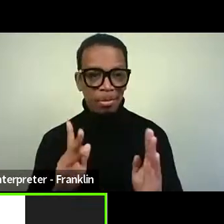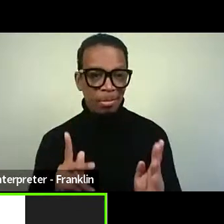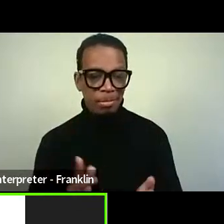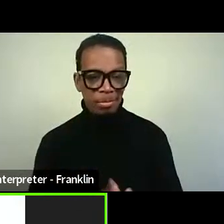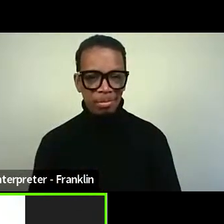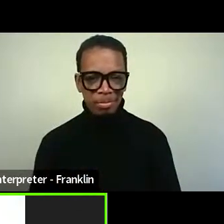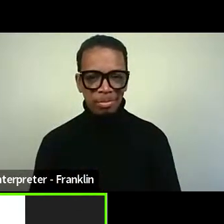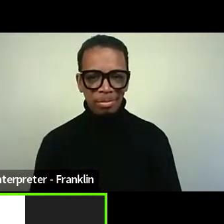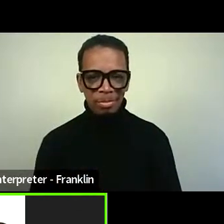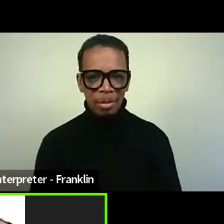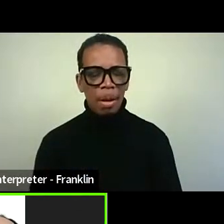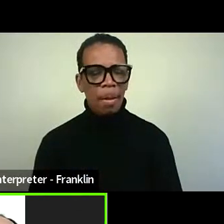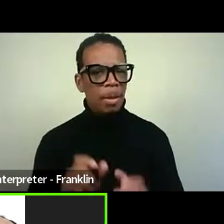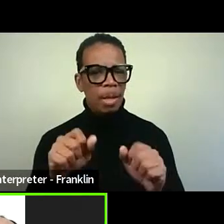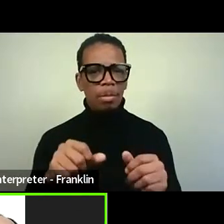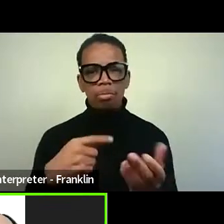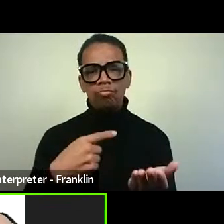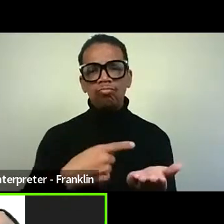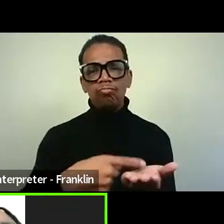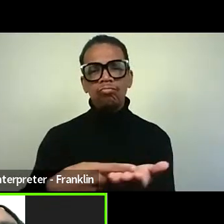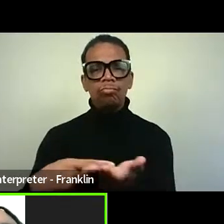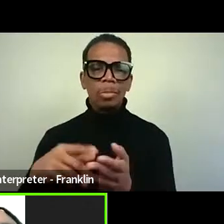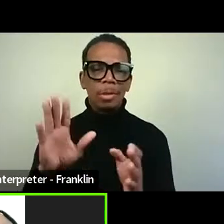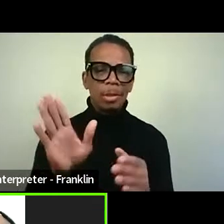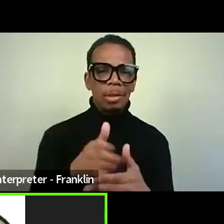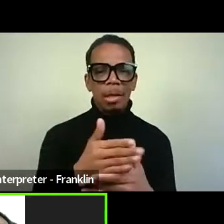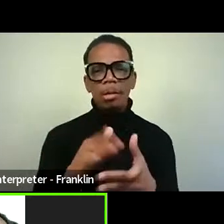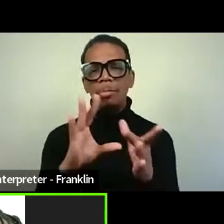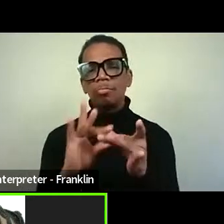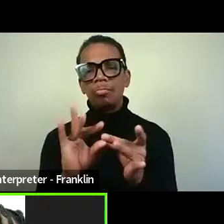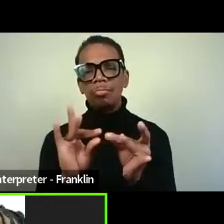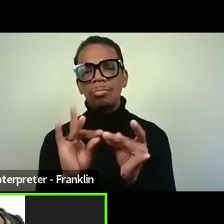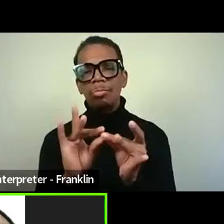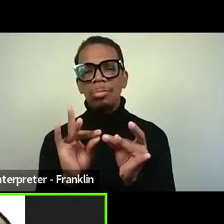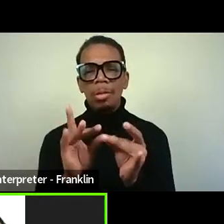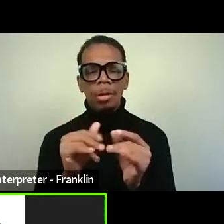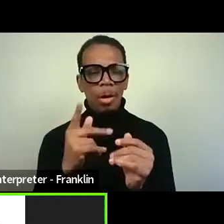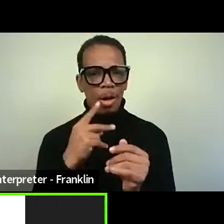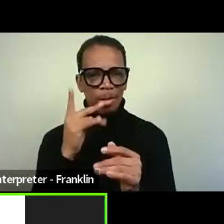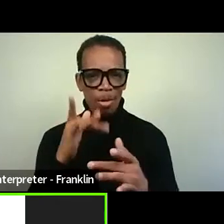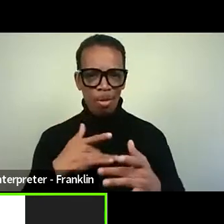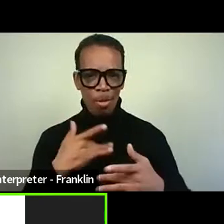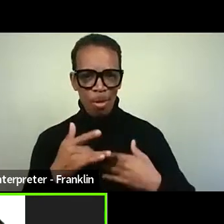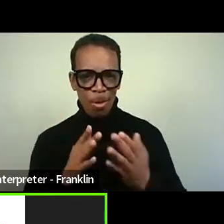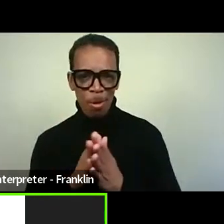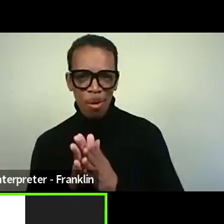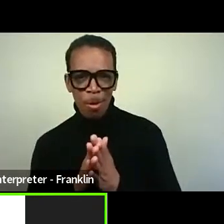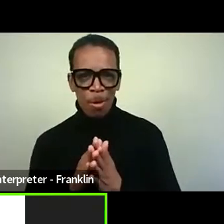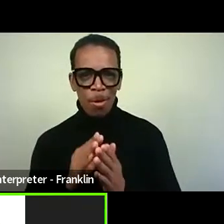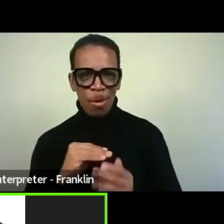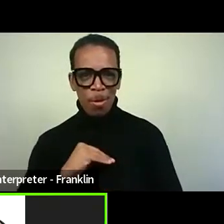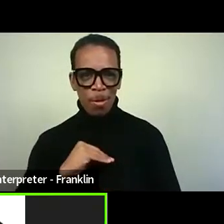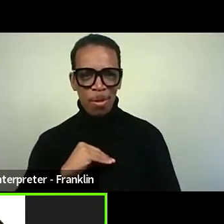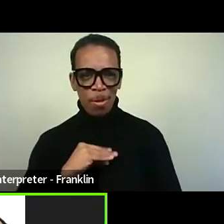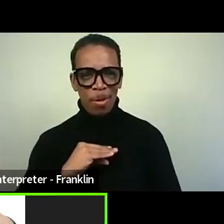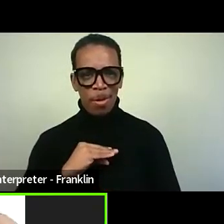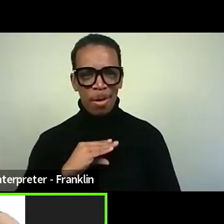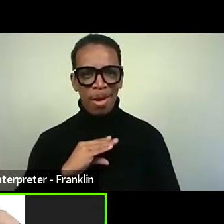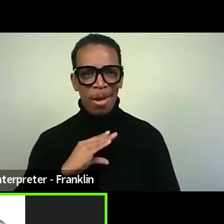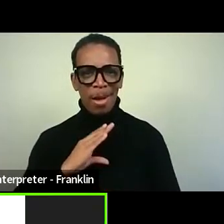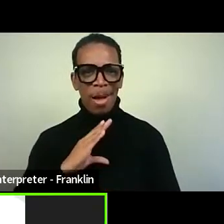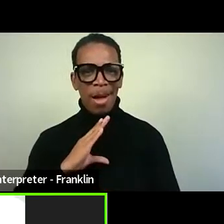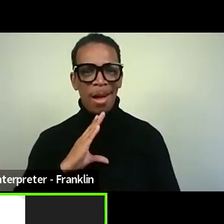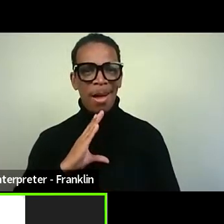Being able to talk to those students, definitely, I saw immediately ignite a spark of inspiration and